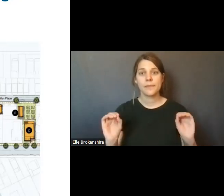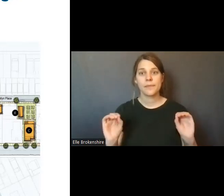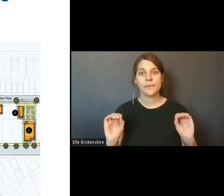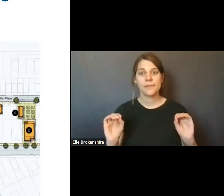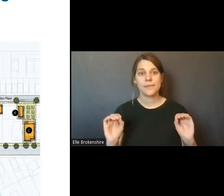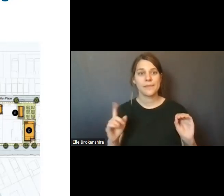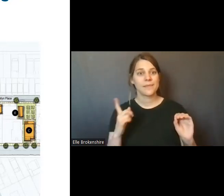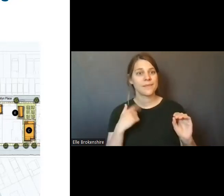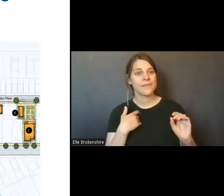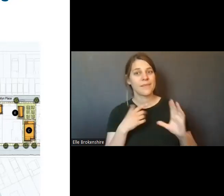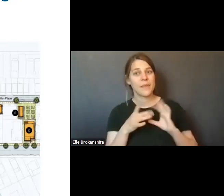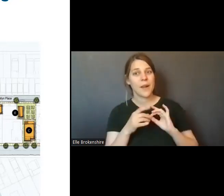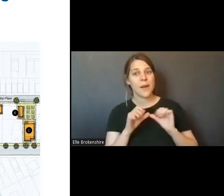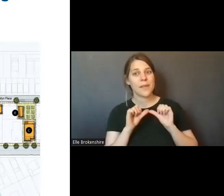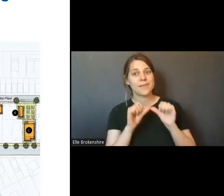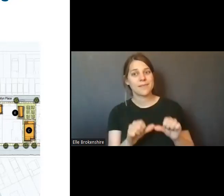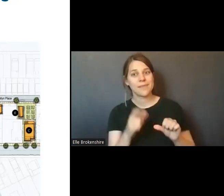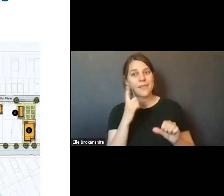for Urban Academy.